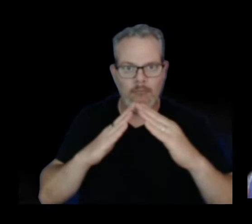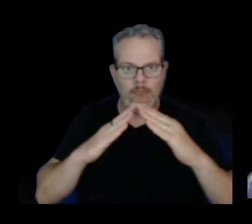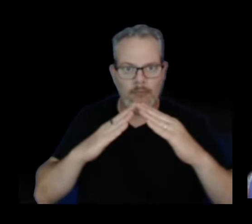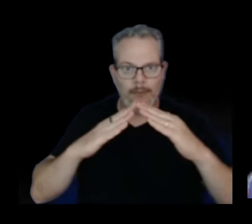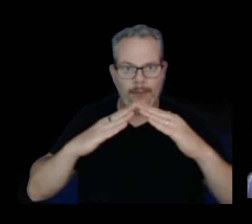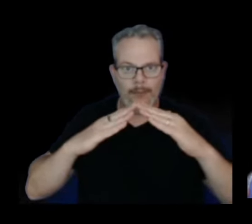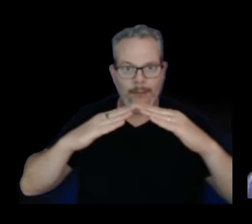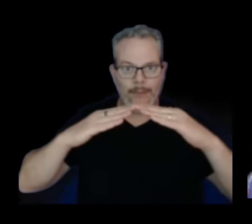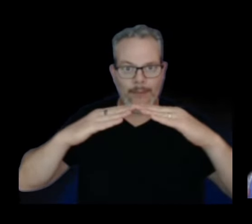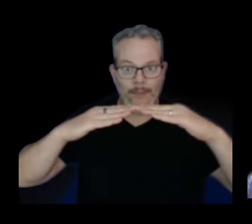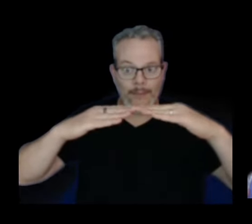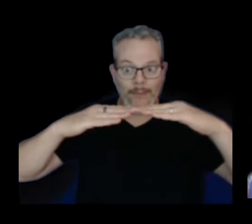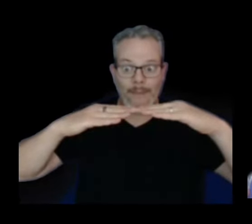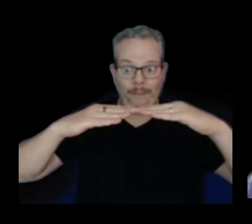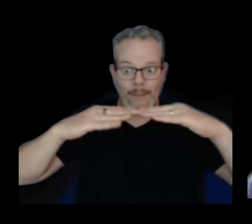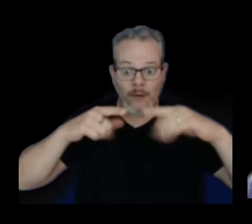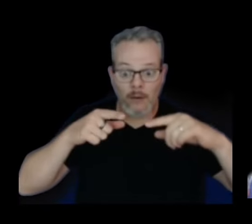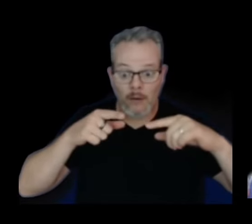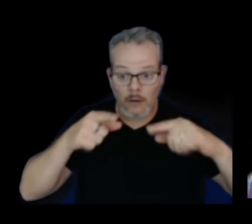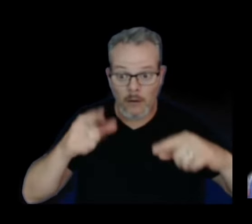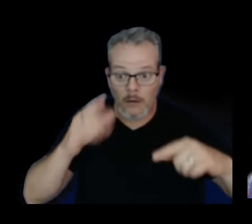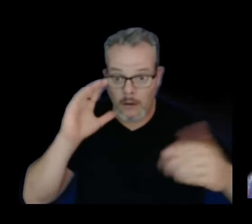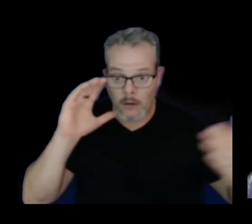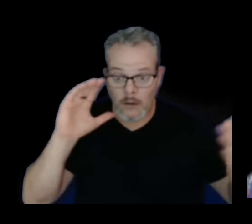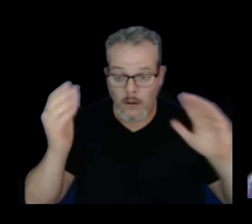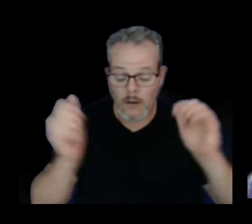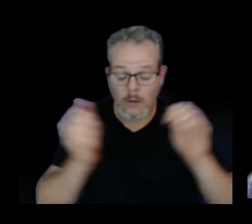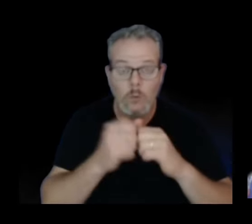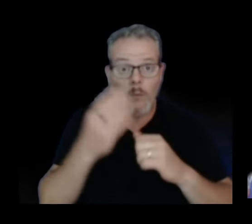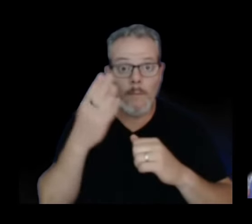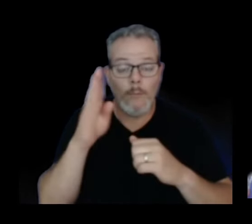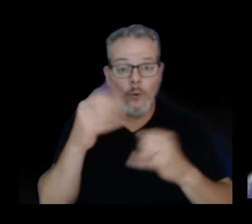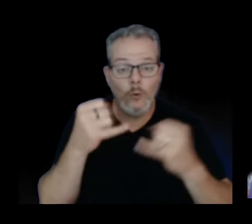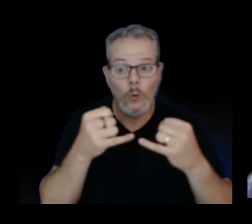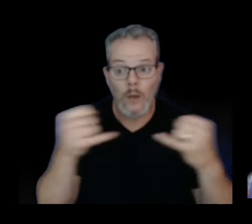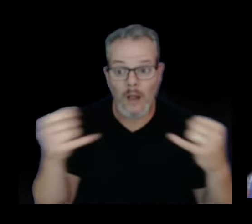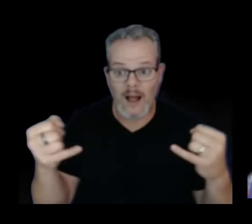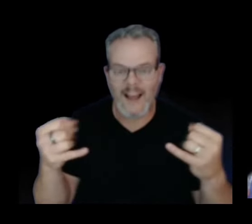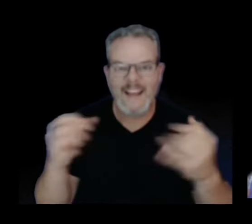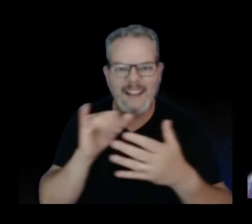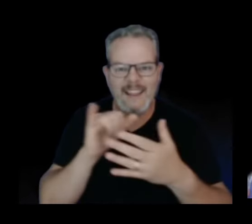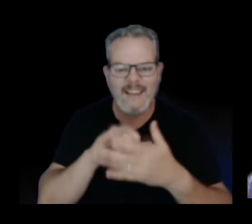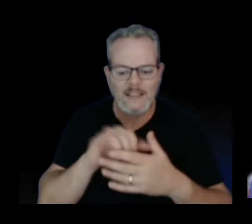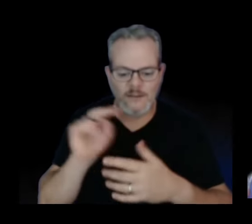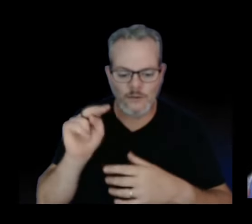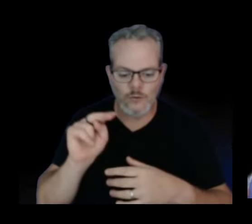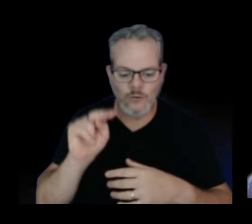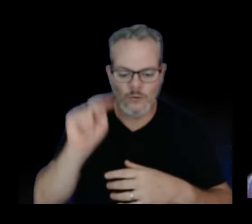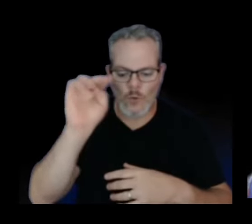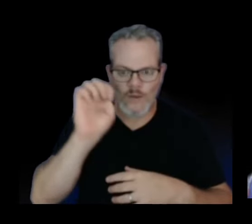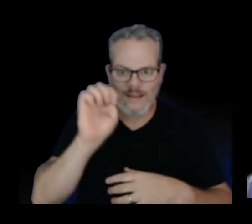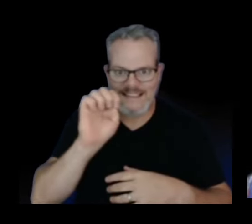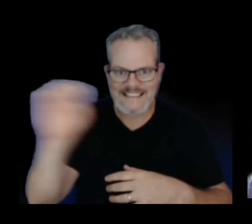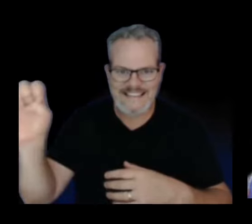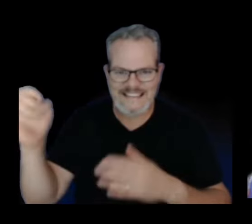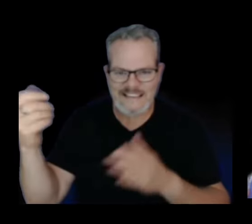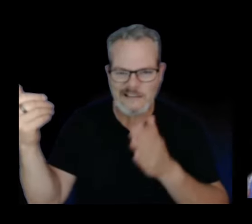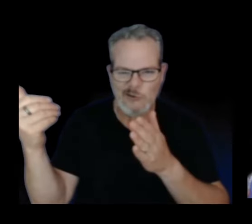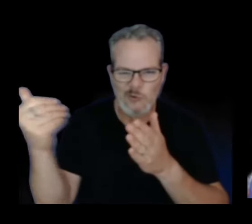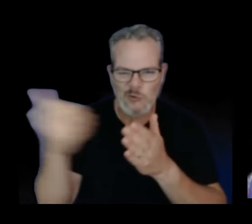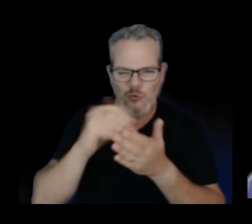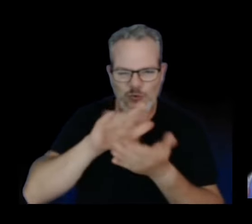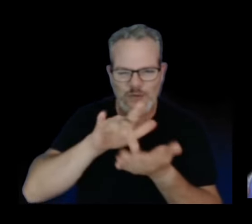And looking at the blue line for comparison, this is the one that faces northeast, further towards the center of the caldera. That one seems to be actually